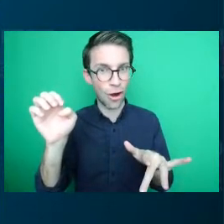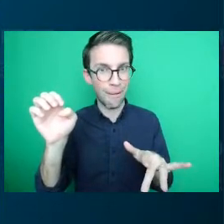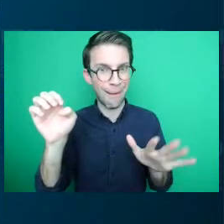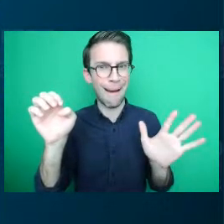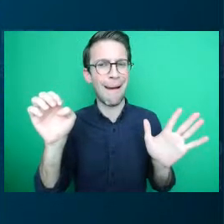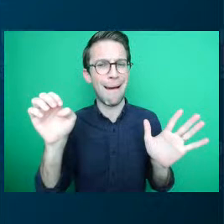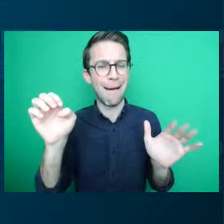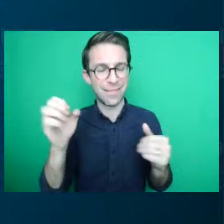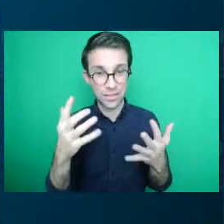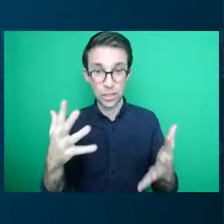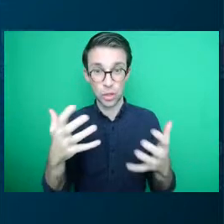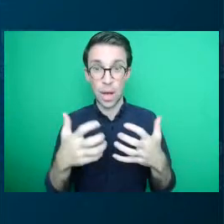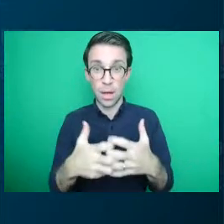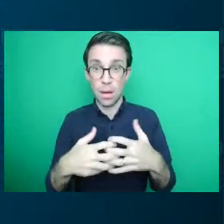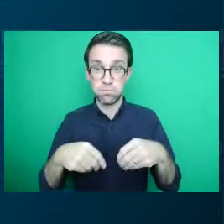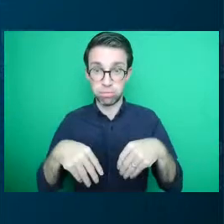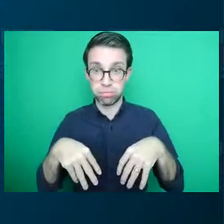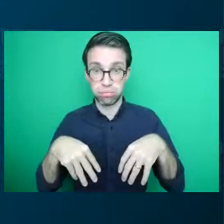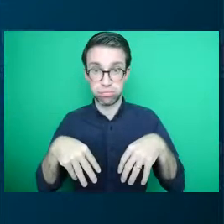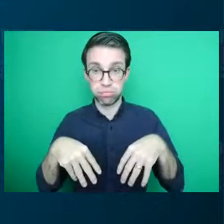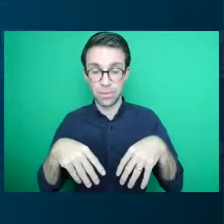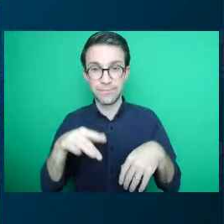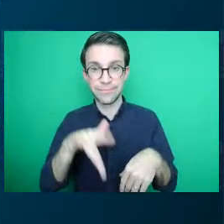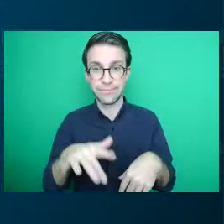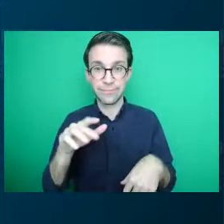light your engine, you can actually hit the space bar,